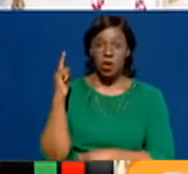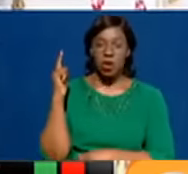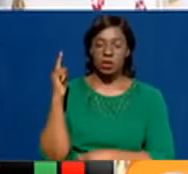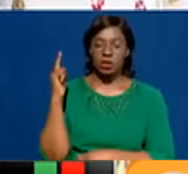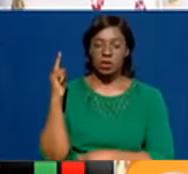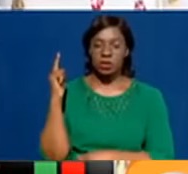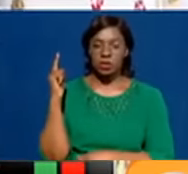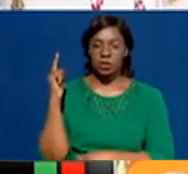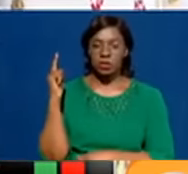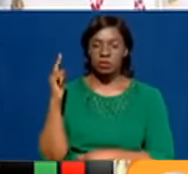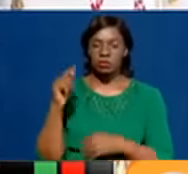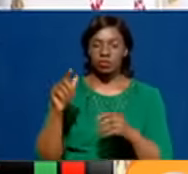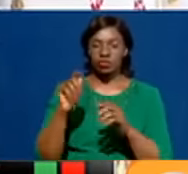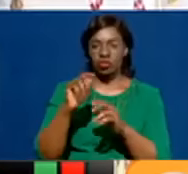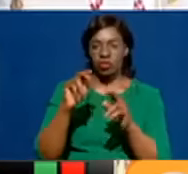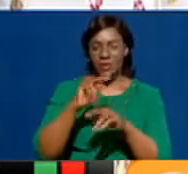and all other laws